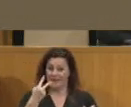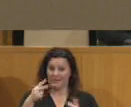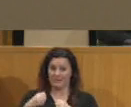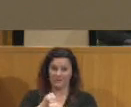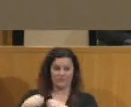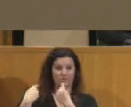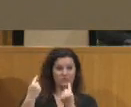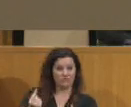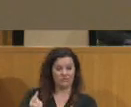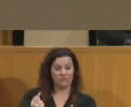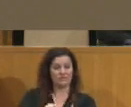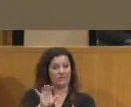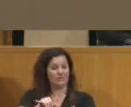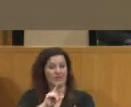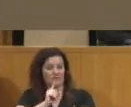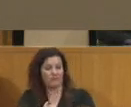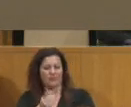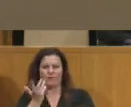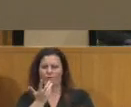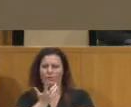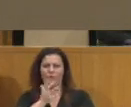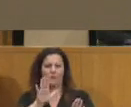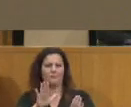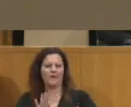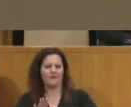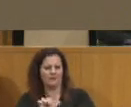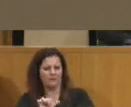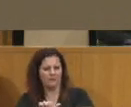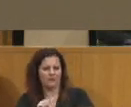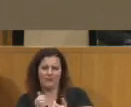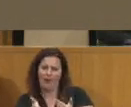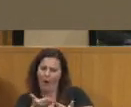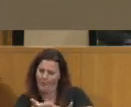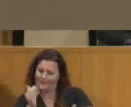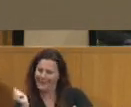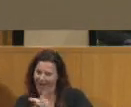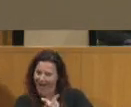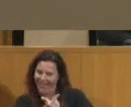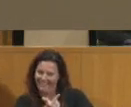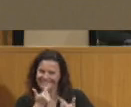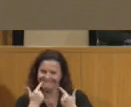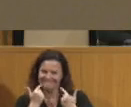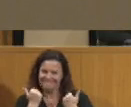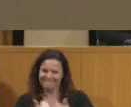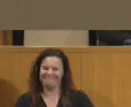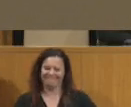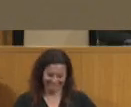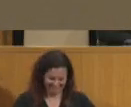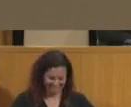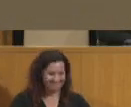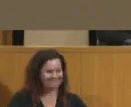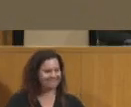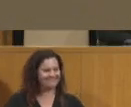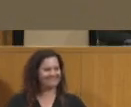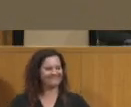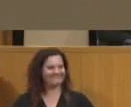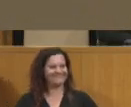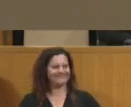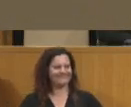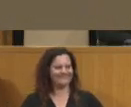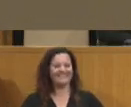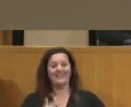then to all the campaign workers, the groups, particularly the YRs and Merck and folks like that, for incredible